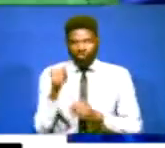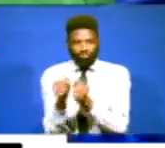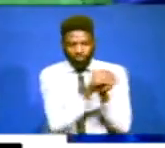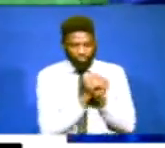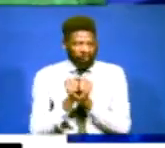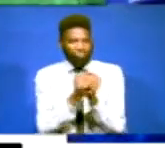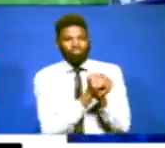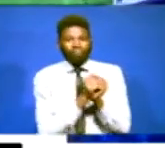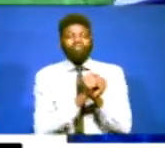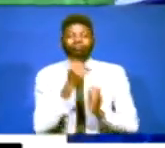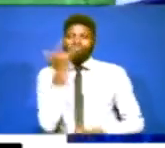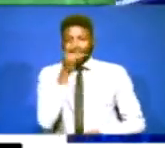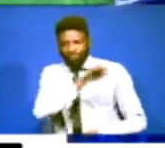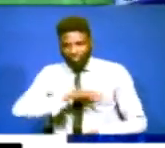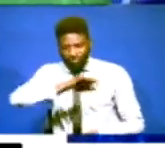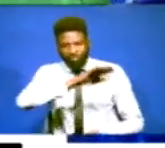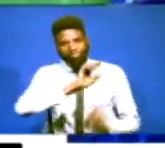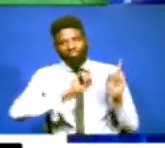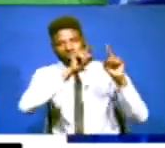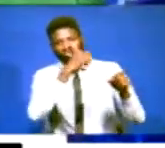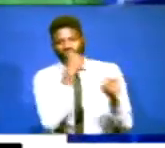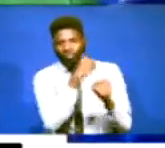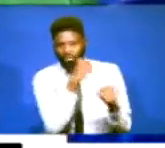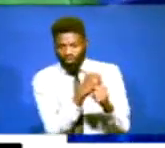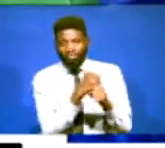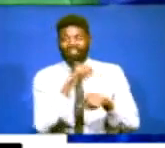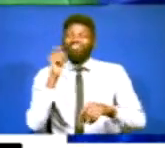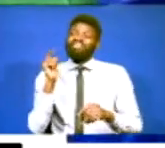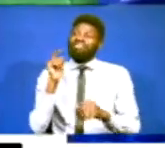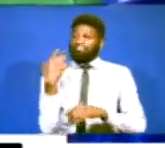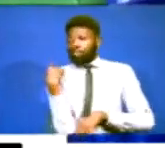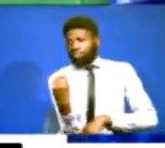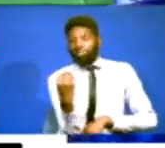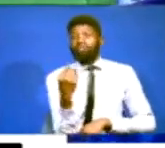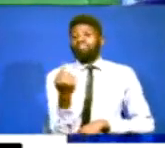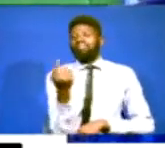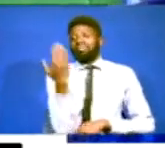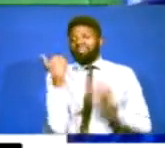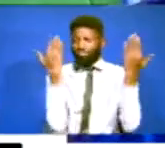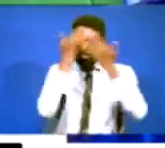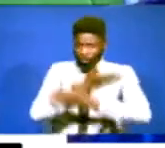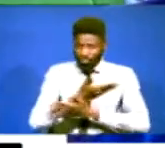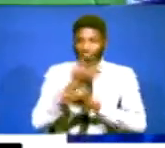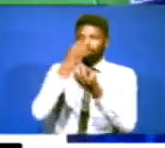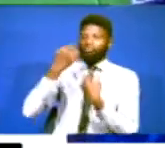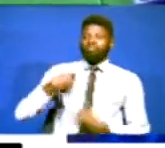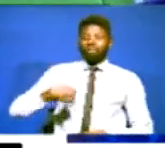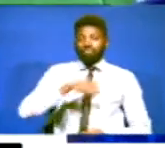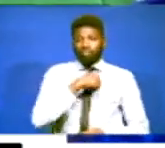region until last night, when this matter was brought to our attention by the MP for Ebaka Central, Benjamin